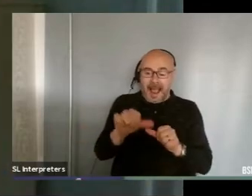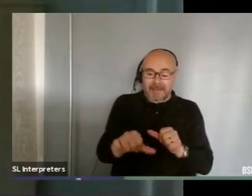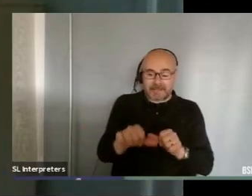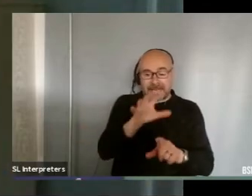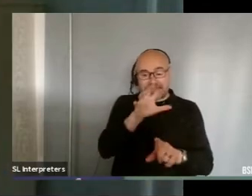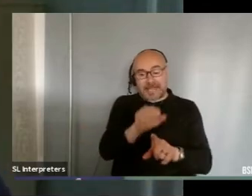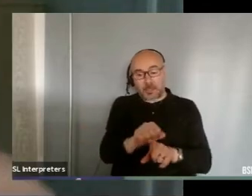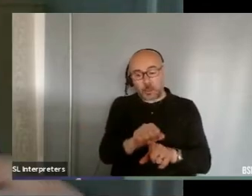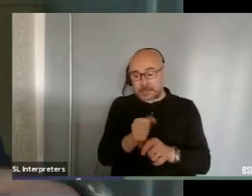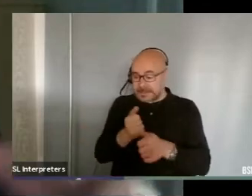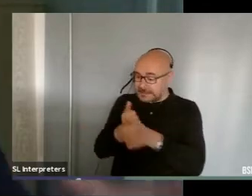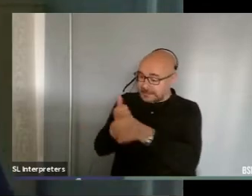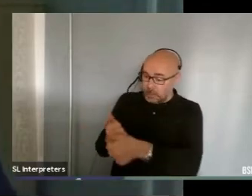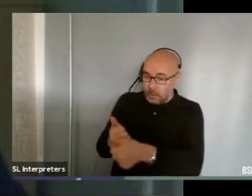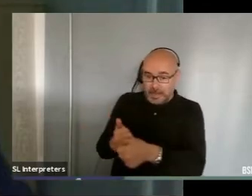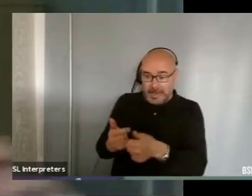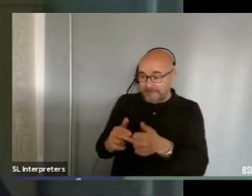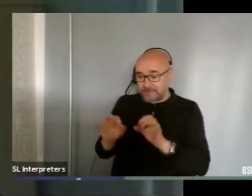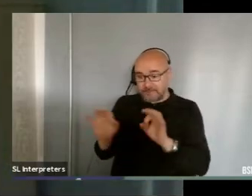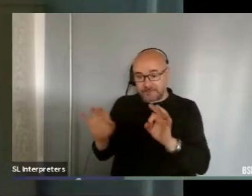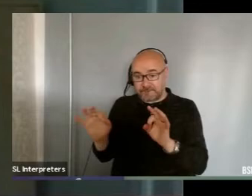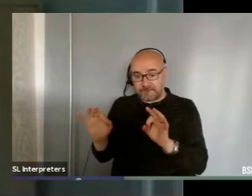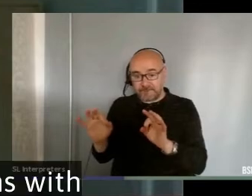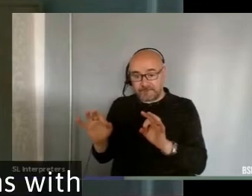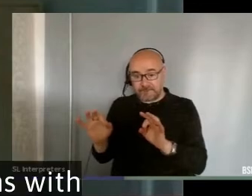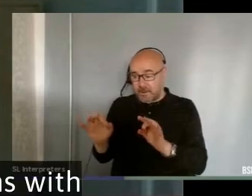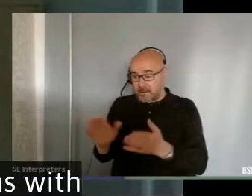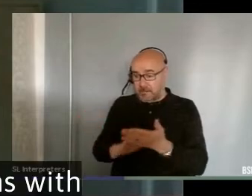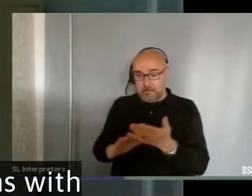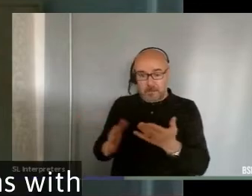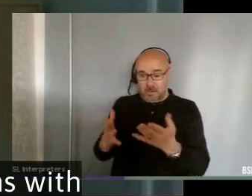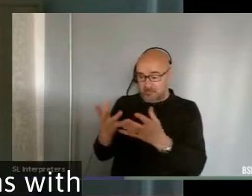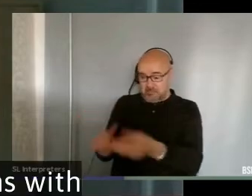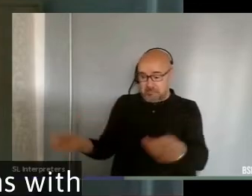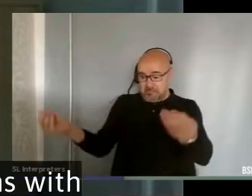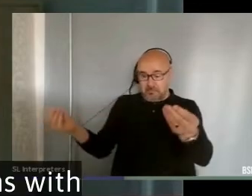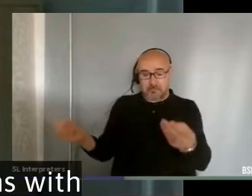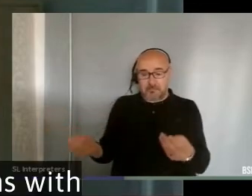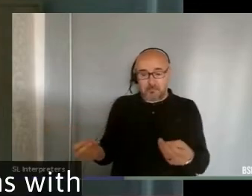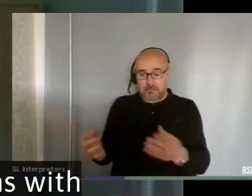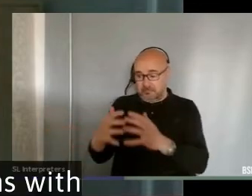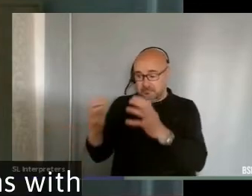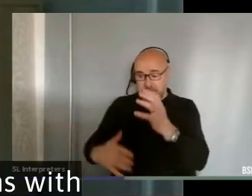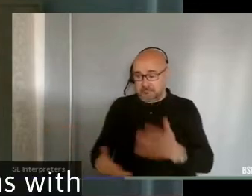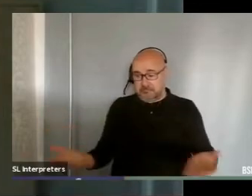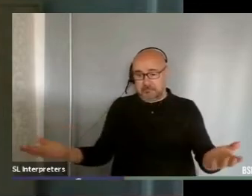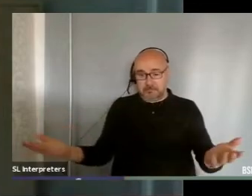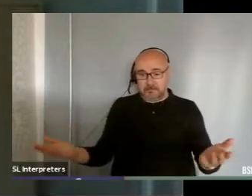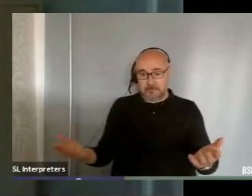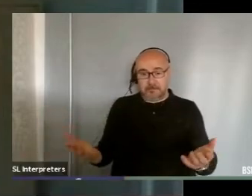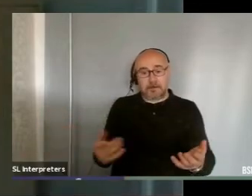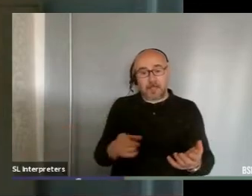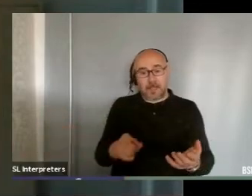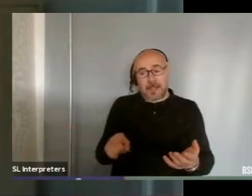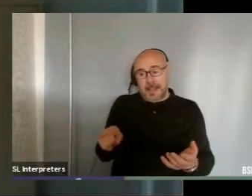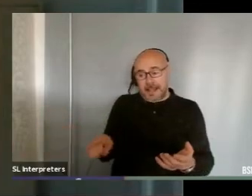So, we can put in skilled post-diagnostic link workers that can help people come to terms with illness and work through that type of,